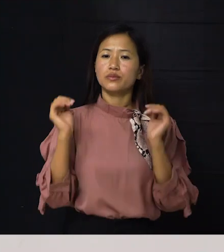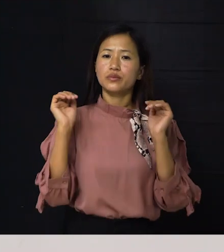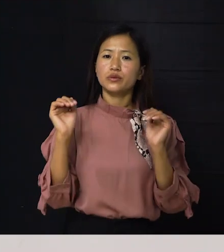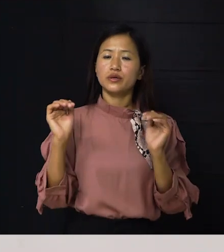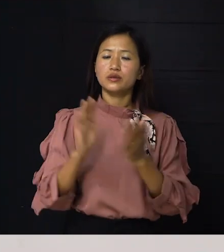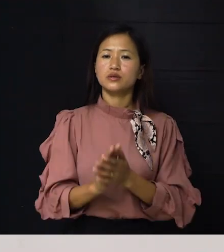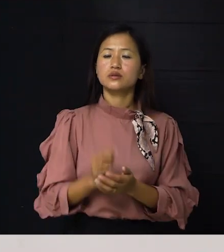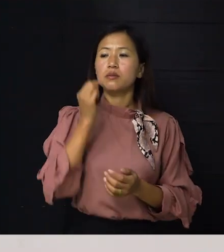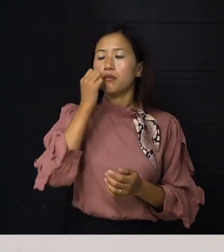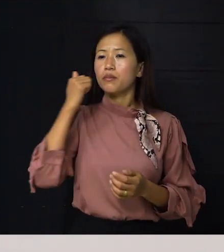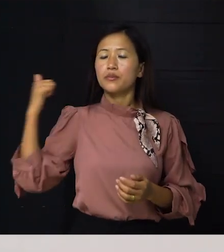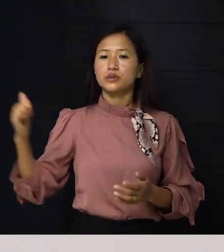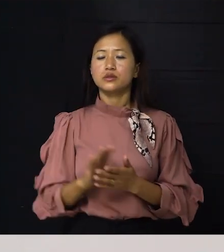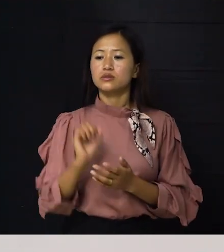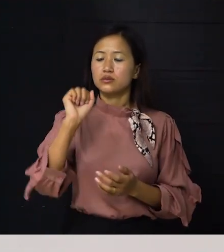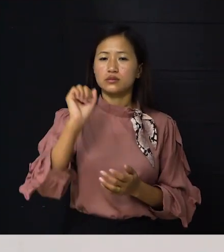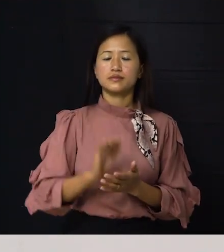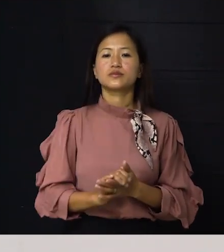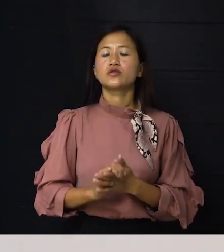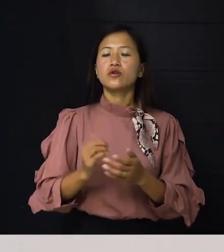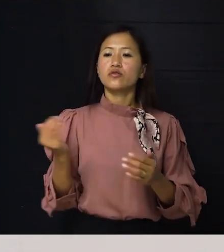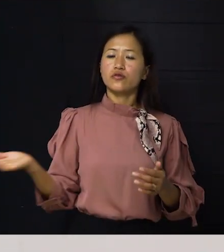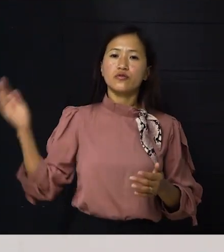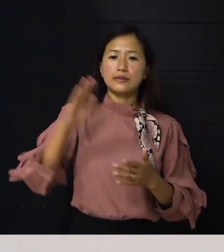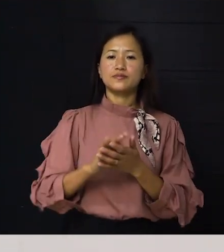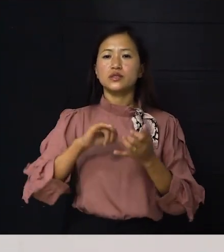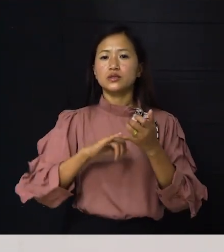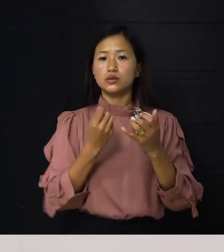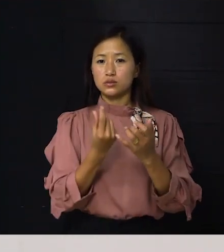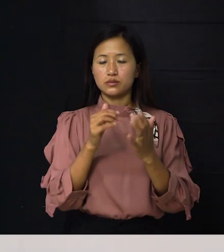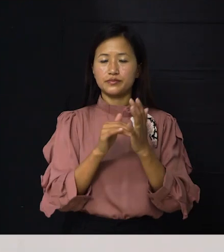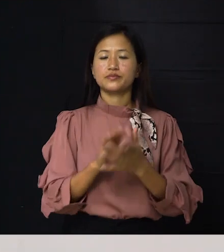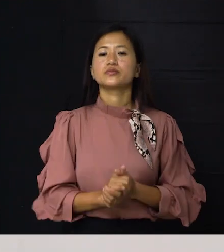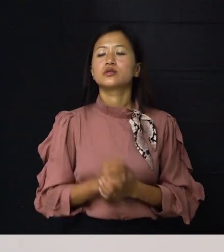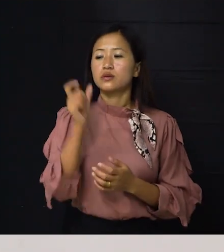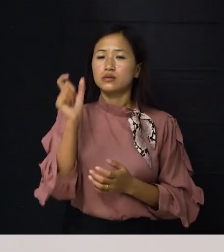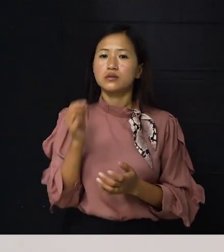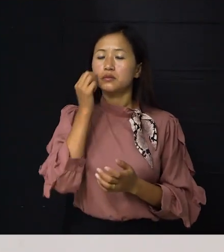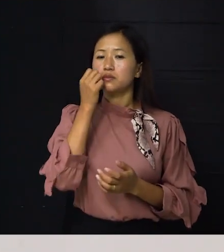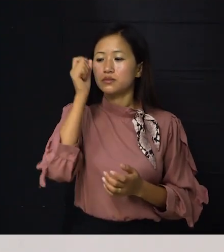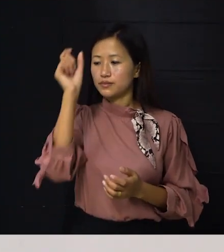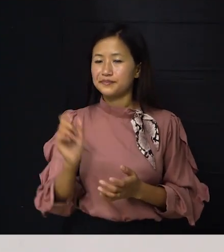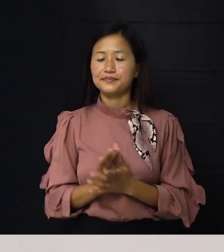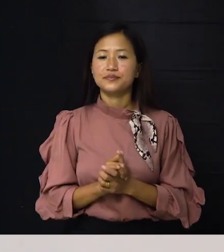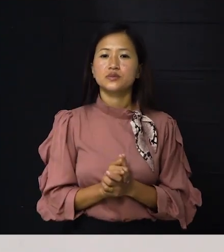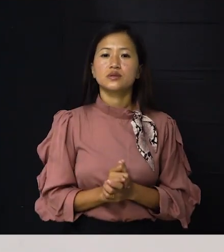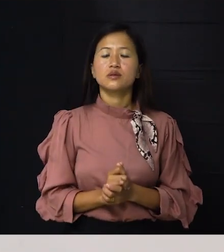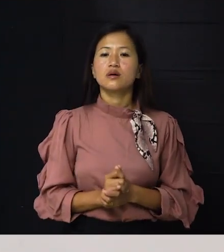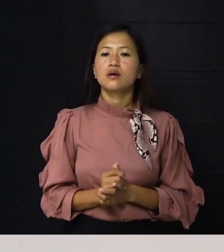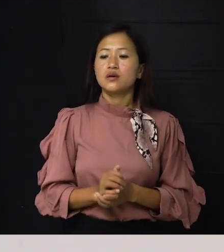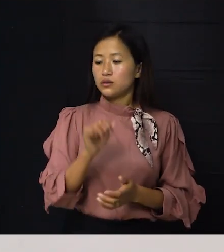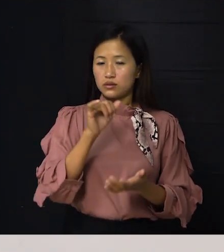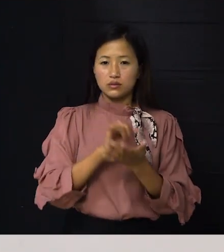and Sher Shah Suri. So in one of the battles, he lost against Sher Shah Suri.